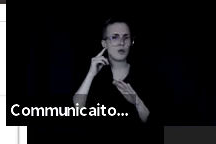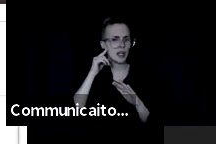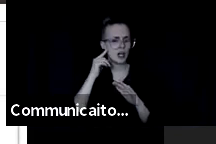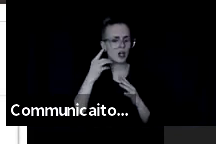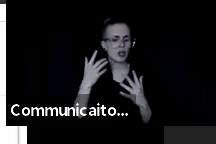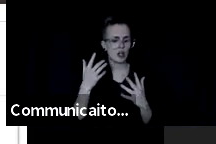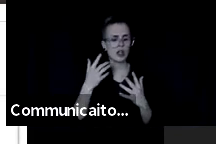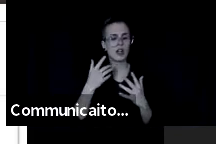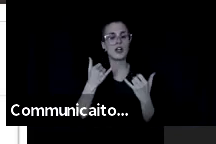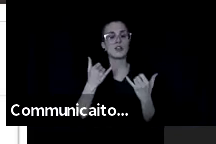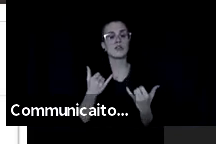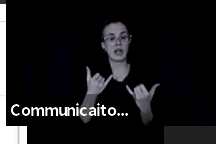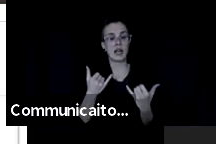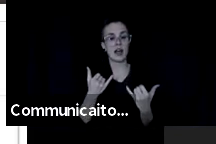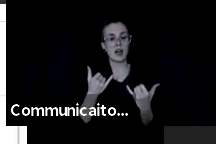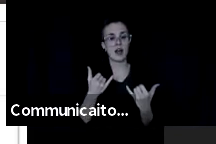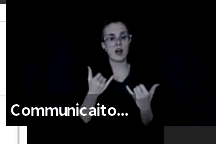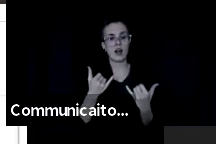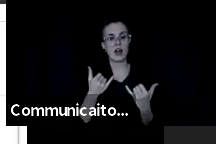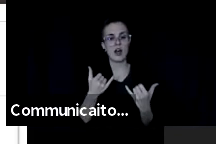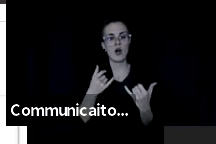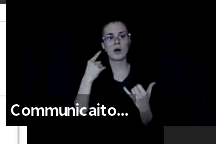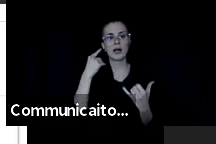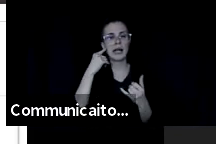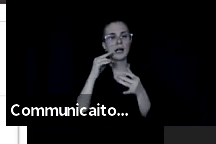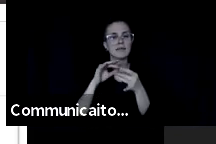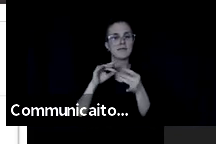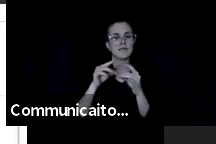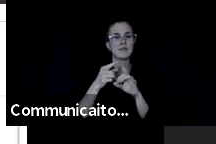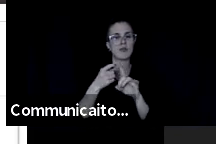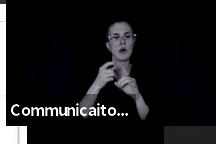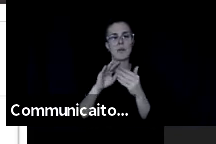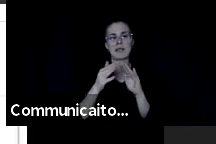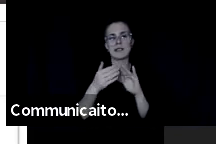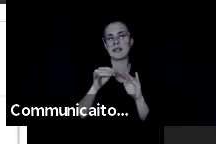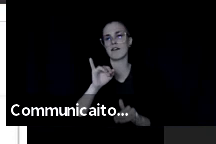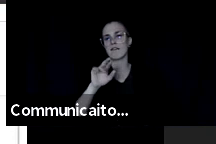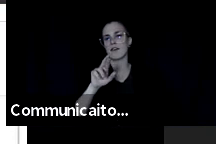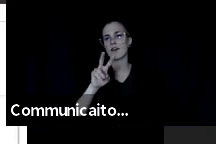to the Metroplex and hear from the city of Irving and Mayor Richard Stauffer.